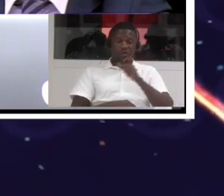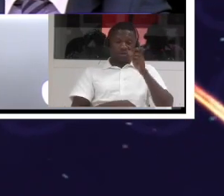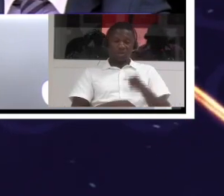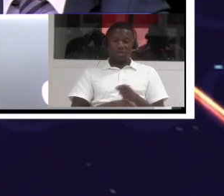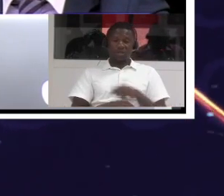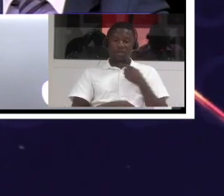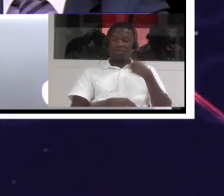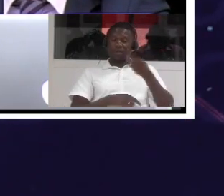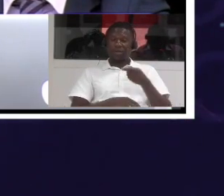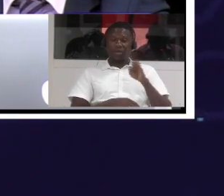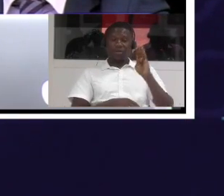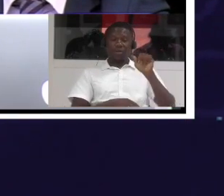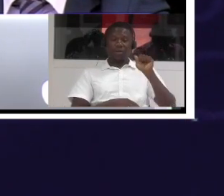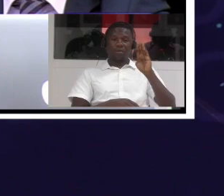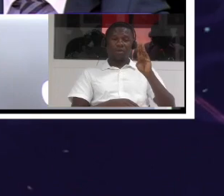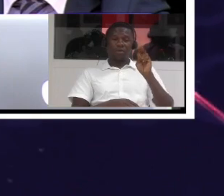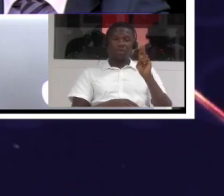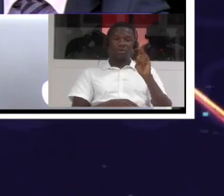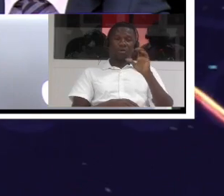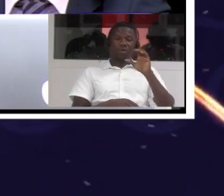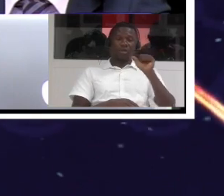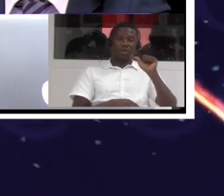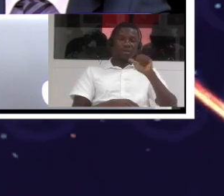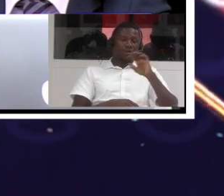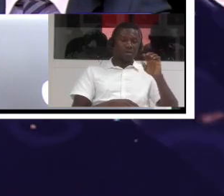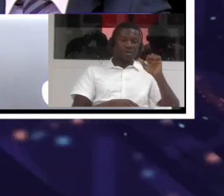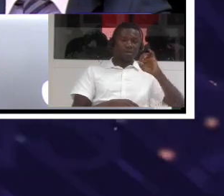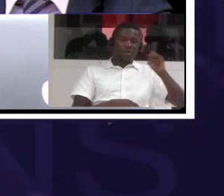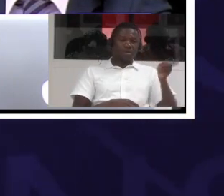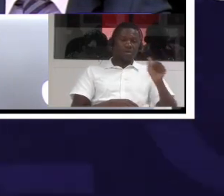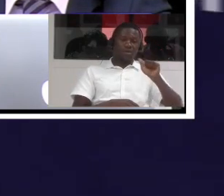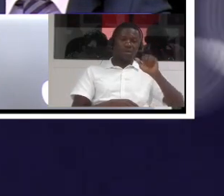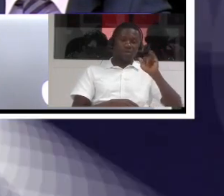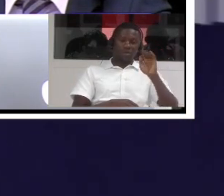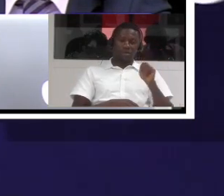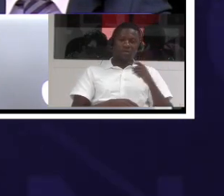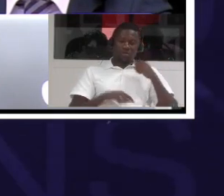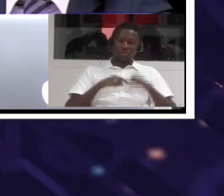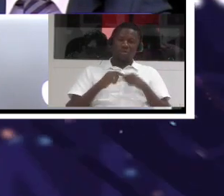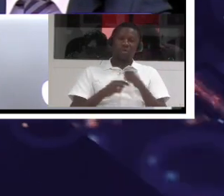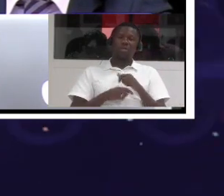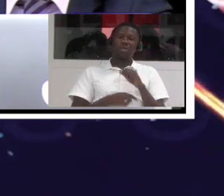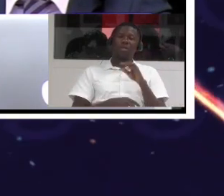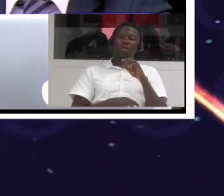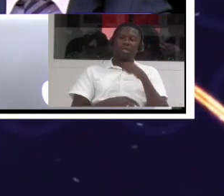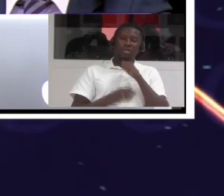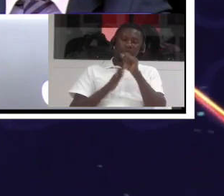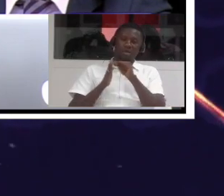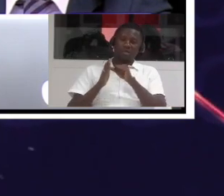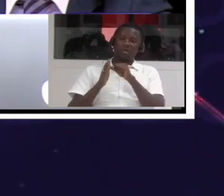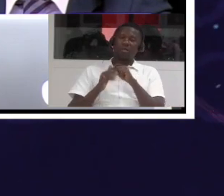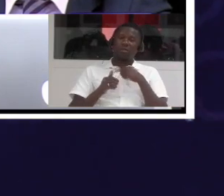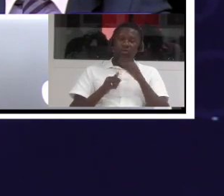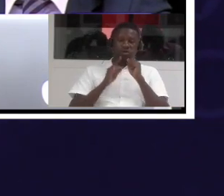Mr. Babacar Gaye was charged under the Telegraph Act, something like that. So you talked about problems in the Criminal